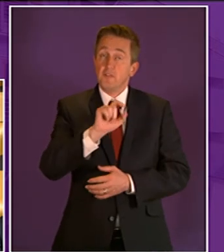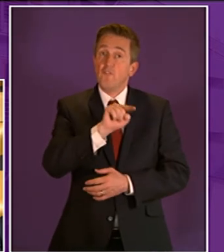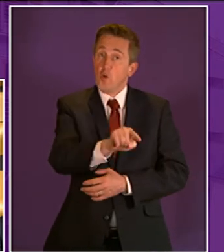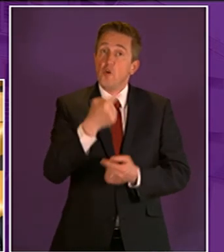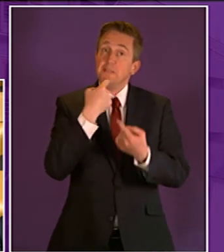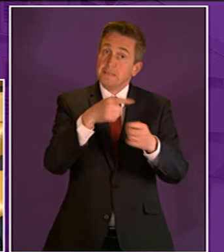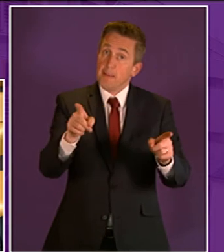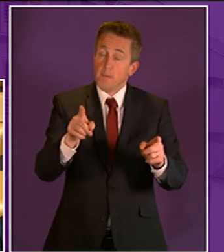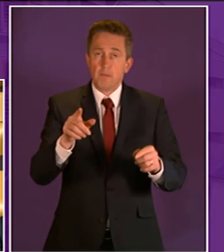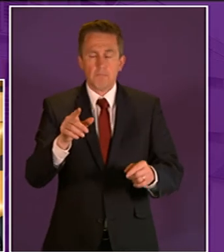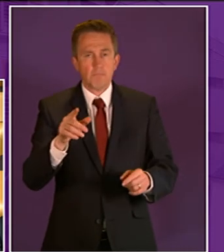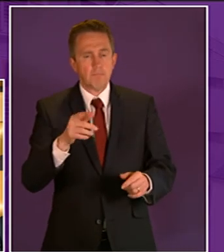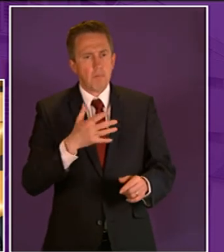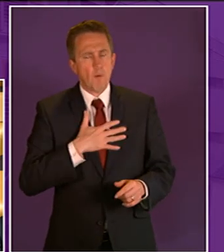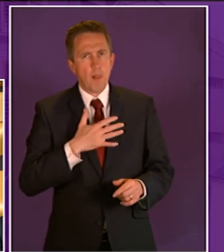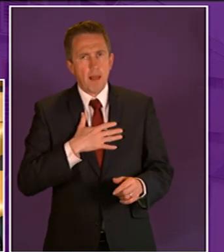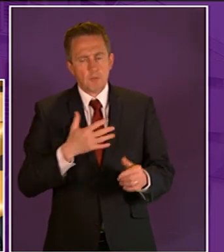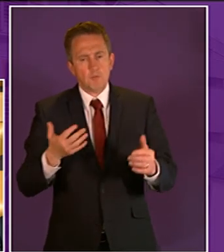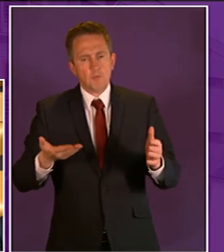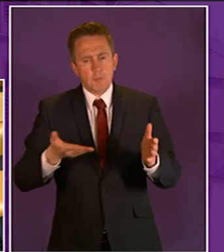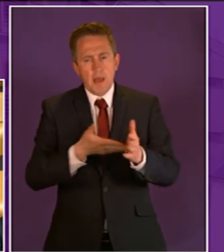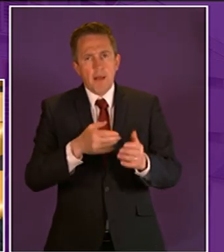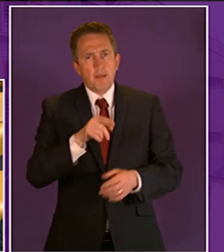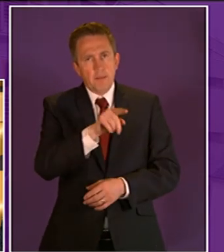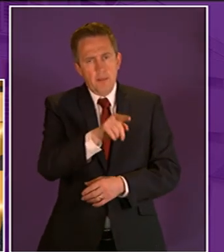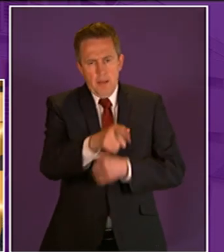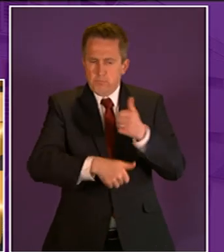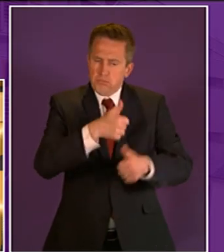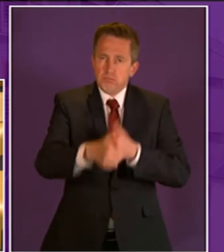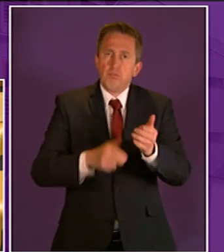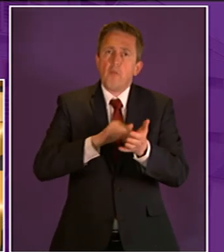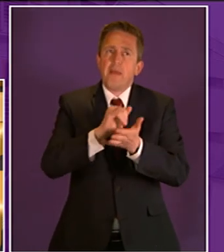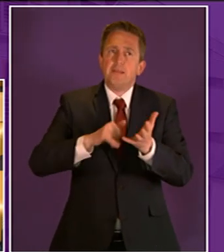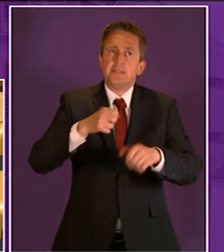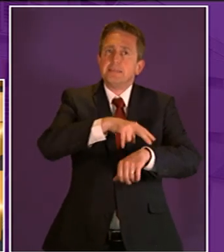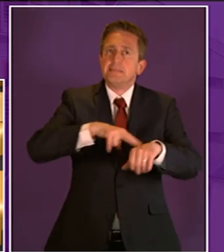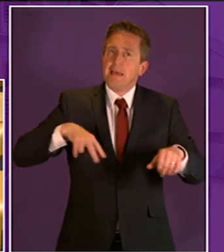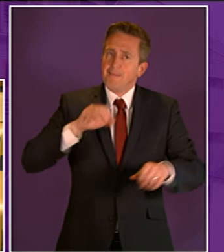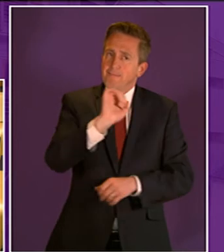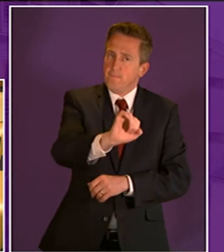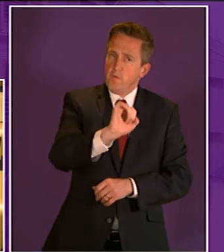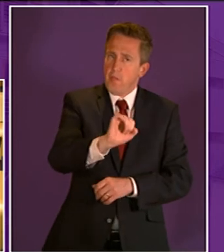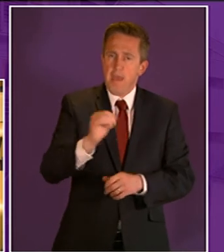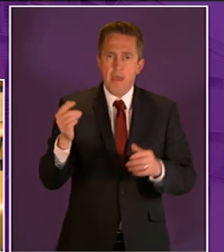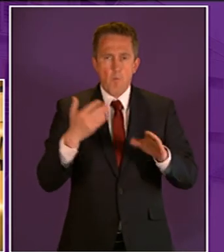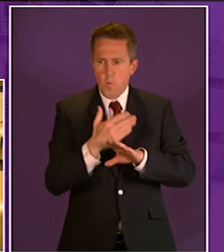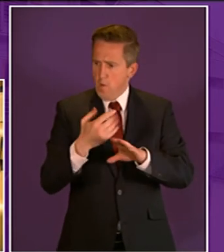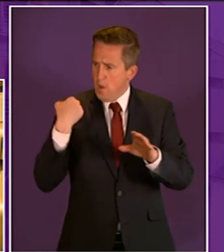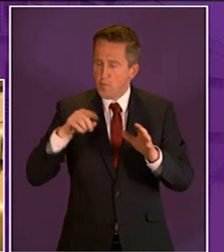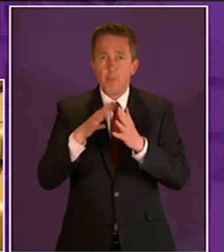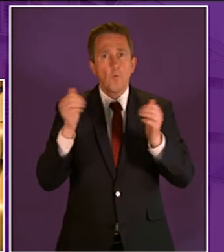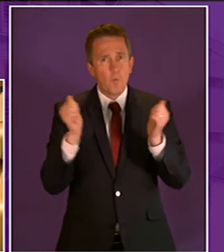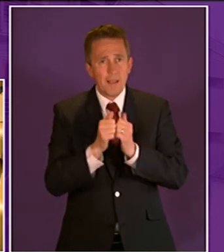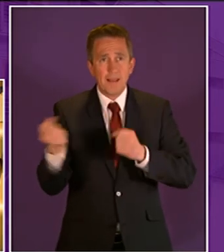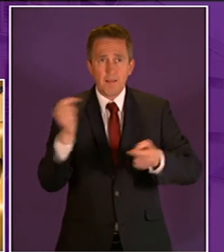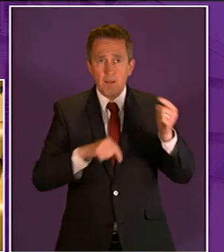too would like to echo the praise of fellow members in praising the staff. Many of you have come in on their days off to make good on this